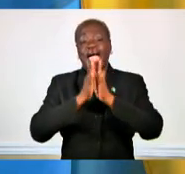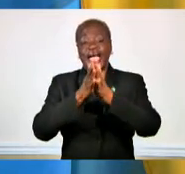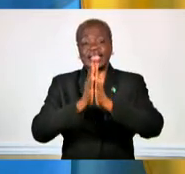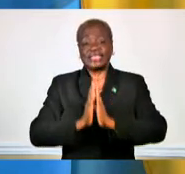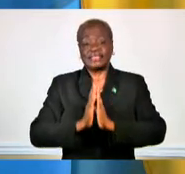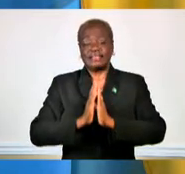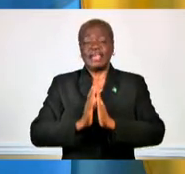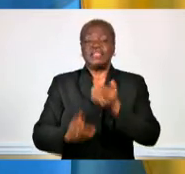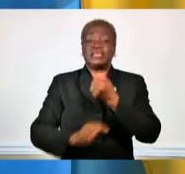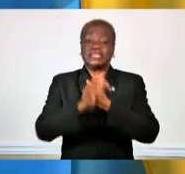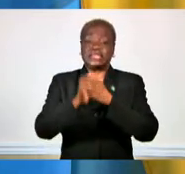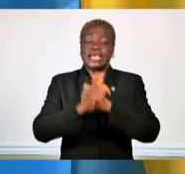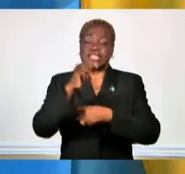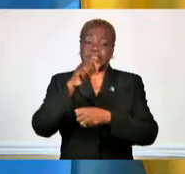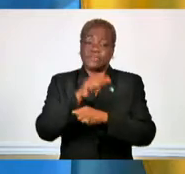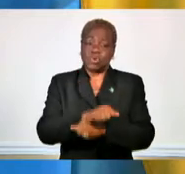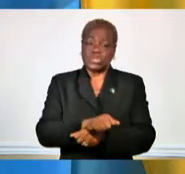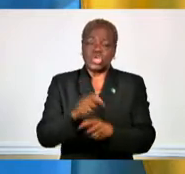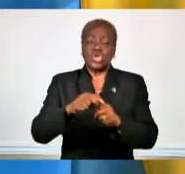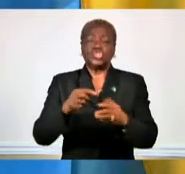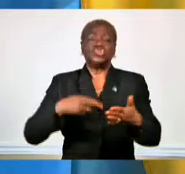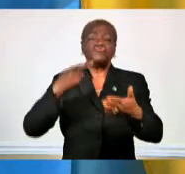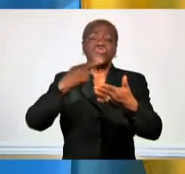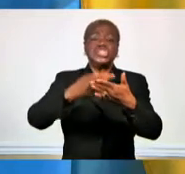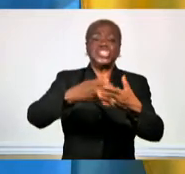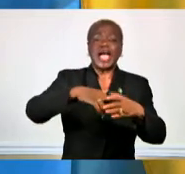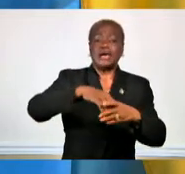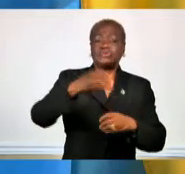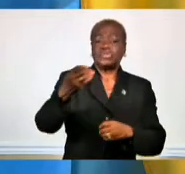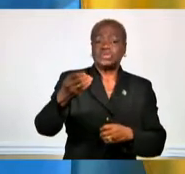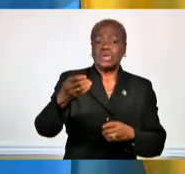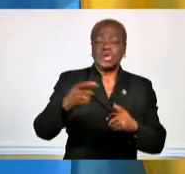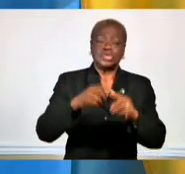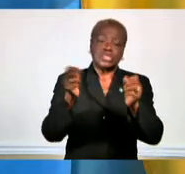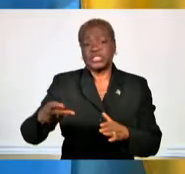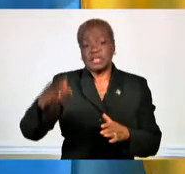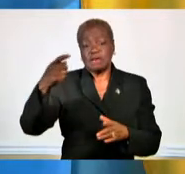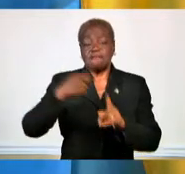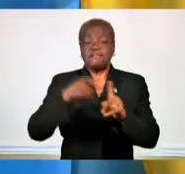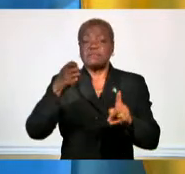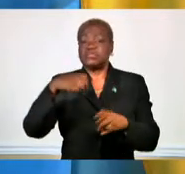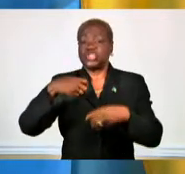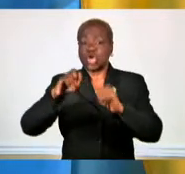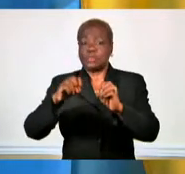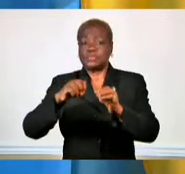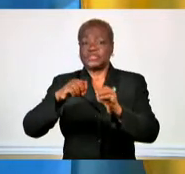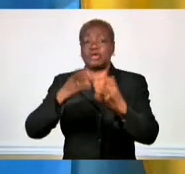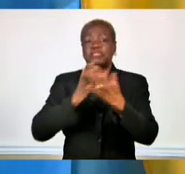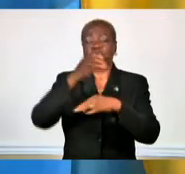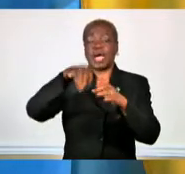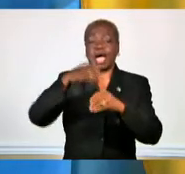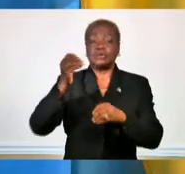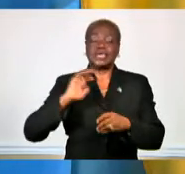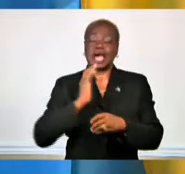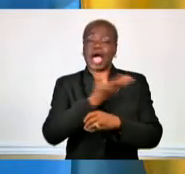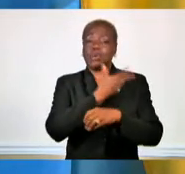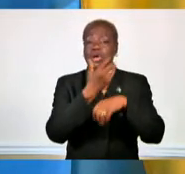force to reach out to small grocery stores. We would